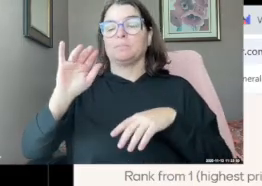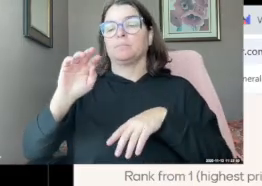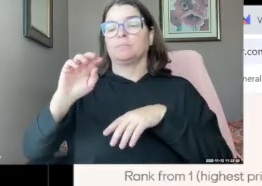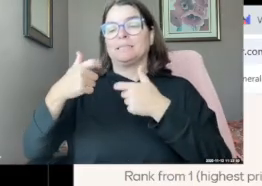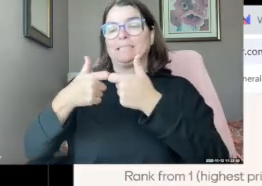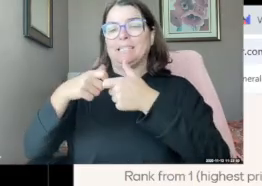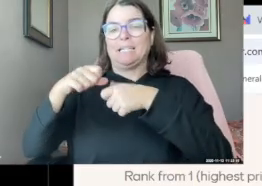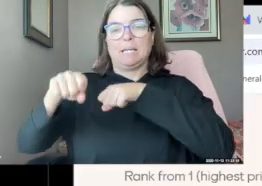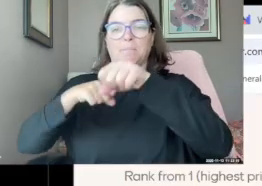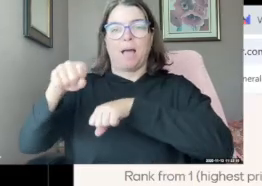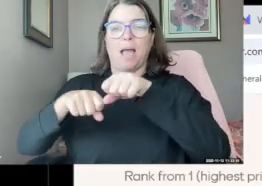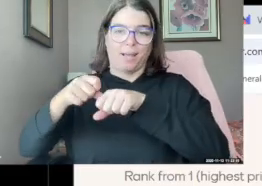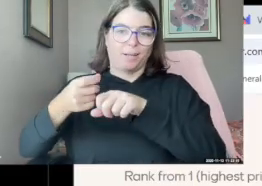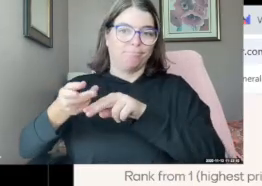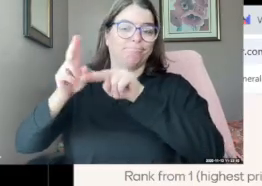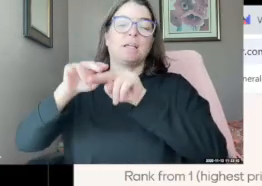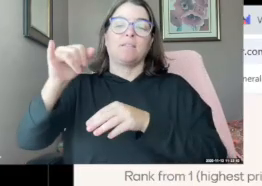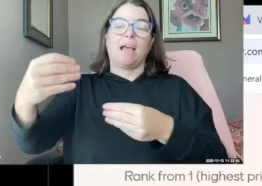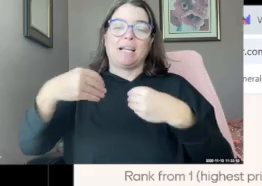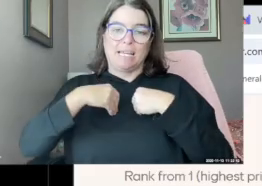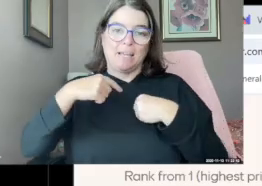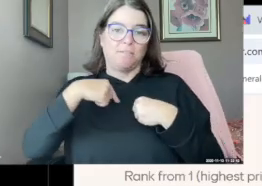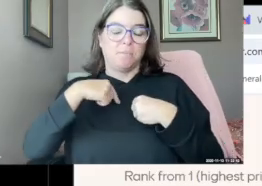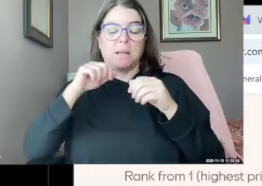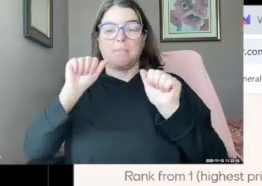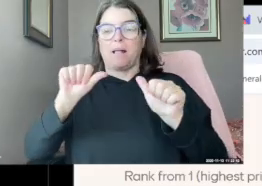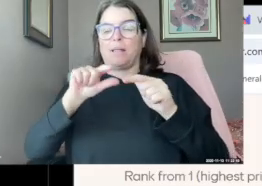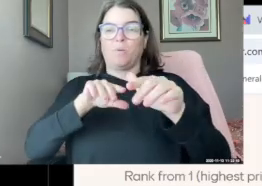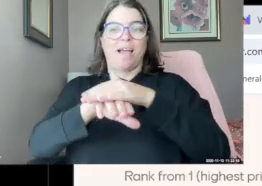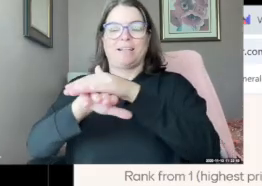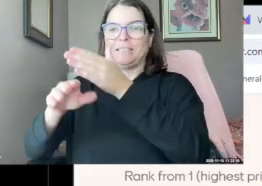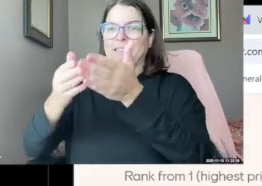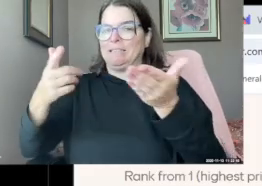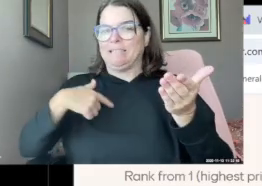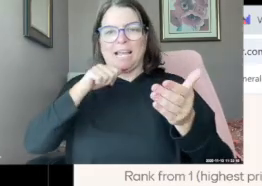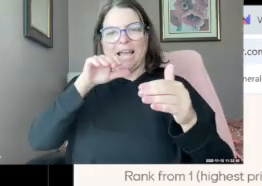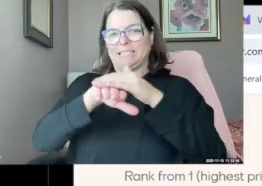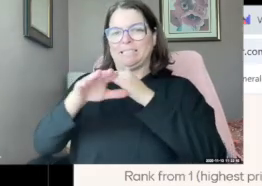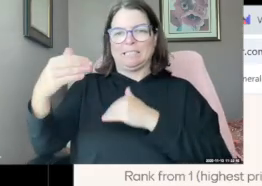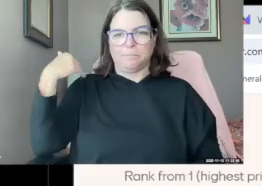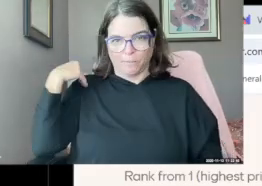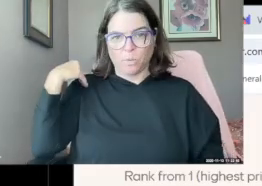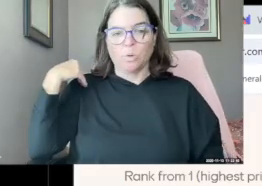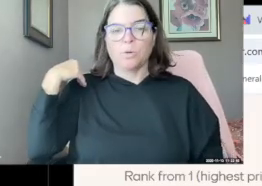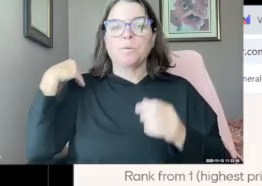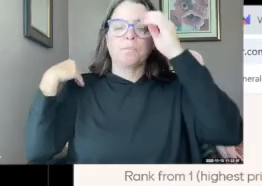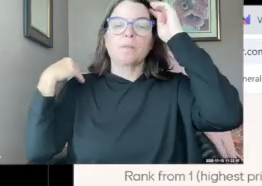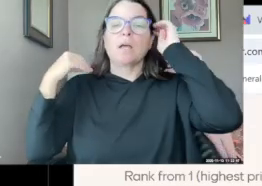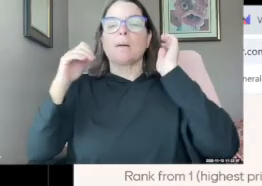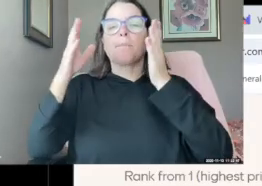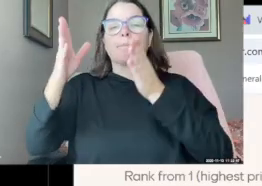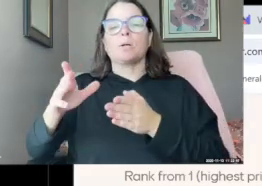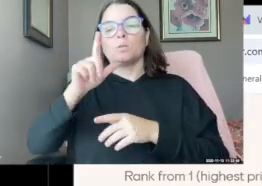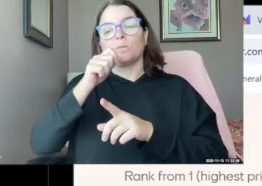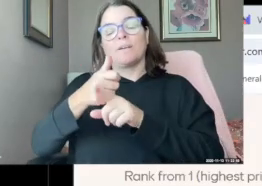And I personally benefited from the e-bike grant. It has given me mobility that I have